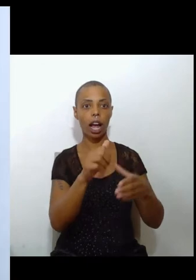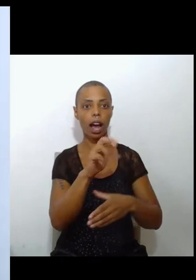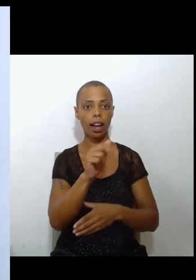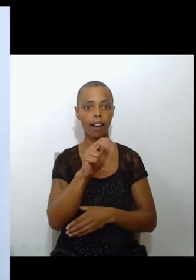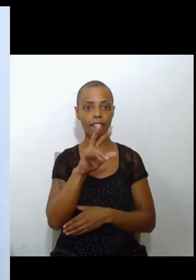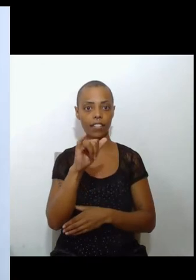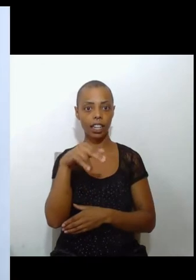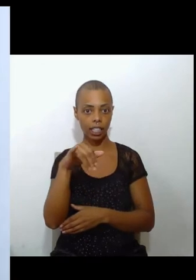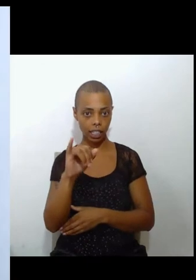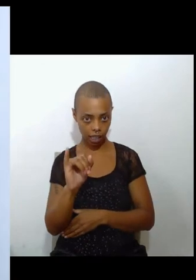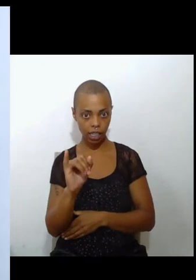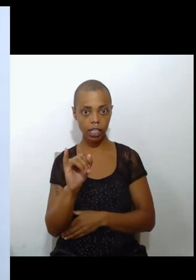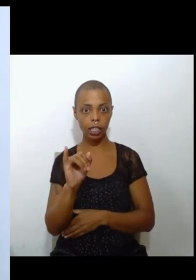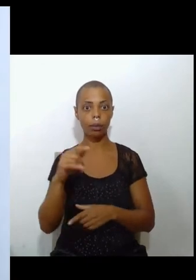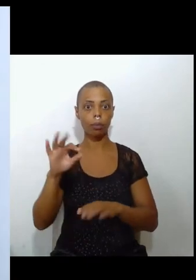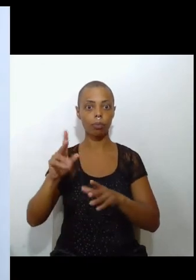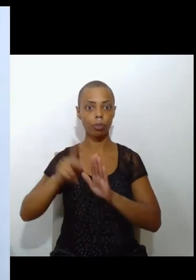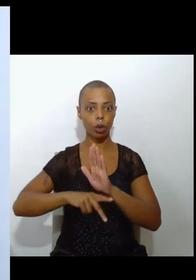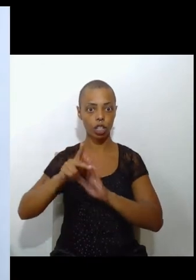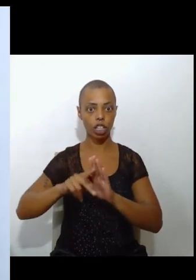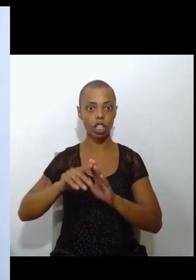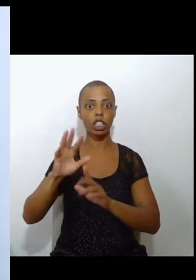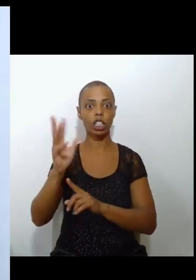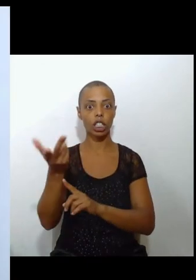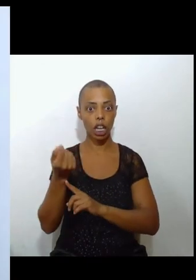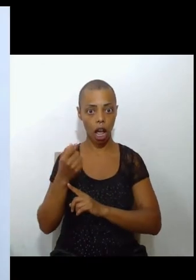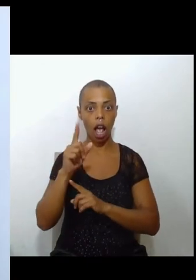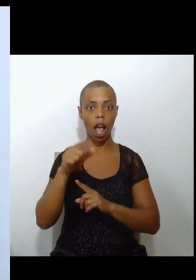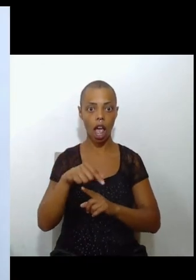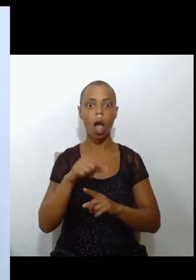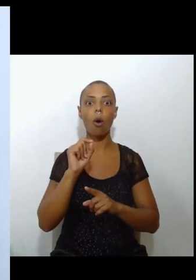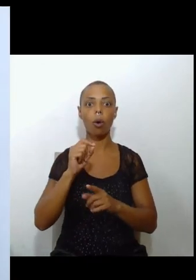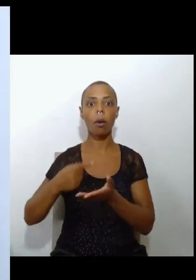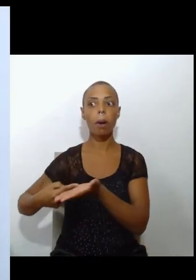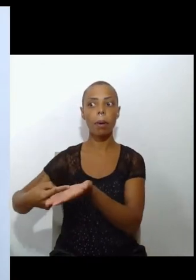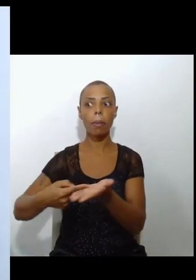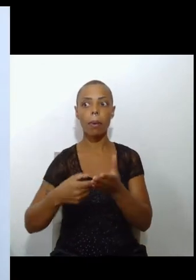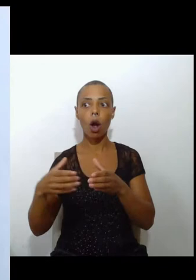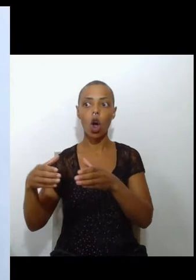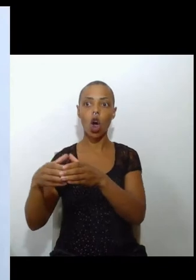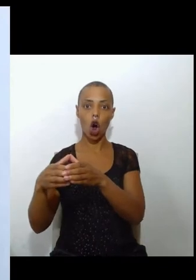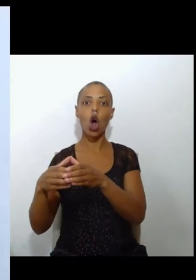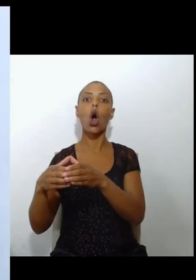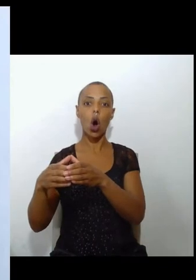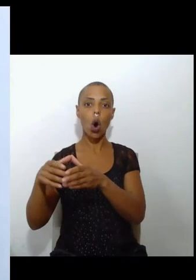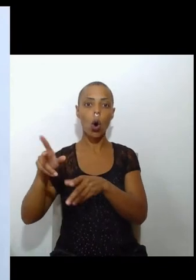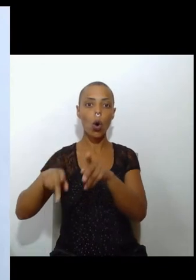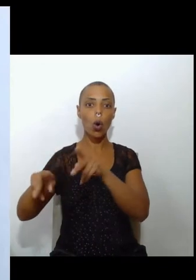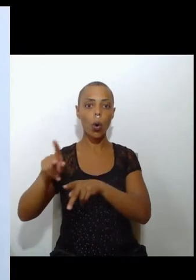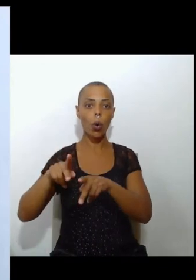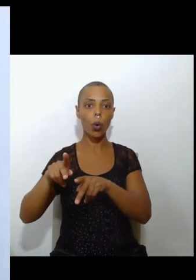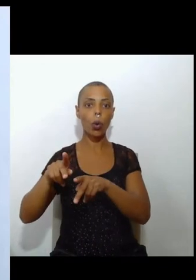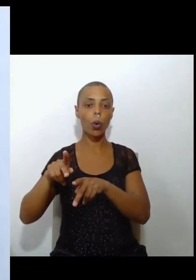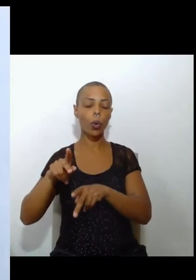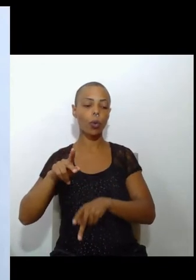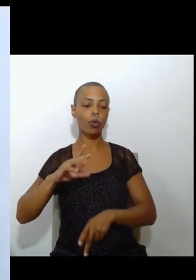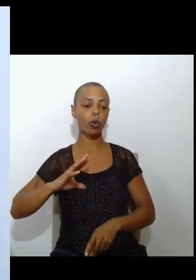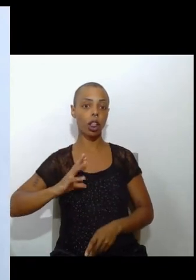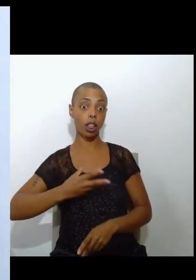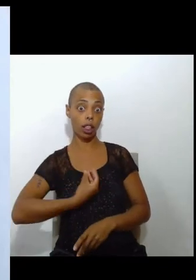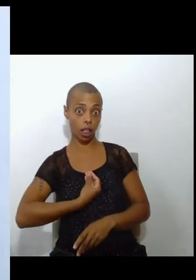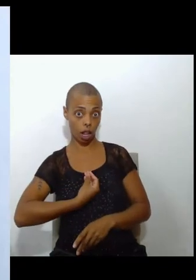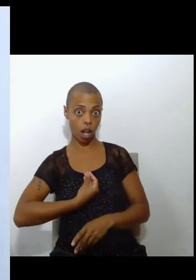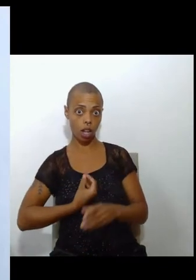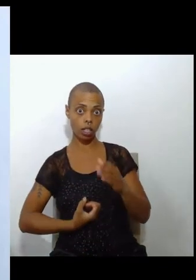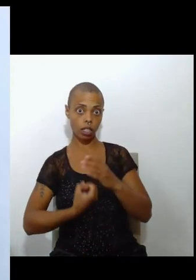it is a project with its modality of collaborating and creating along with the people from the transgender Community ensures